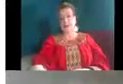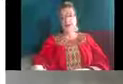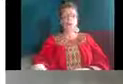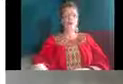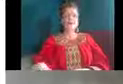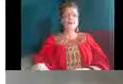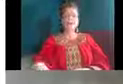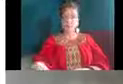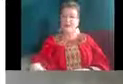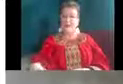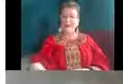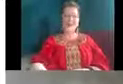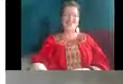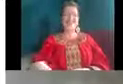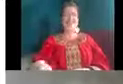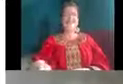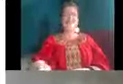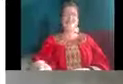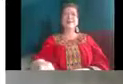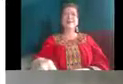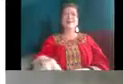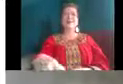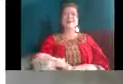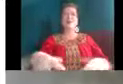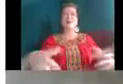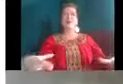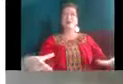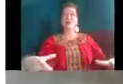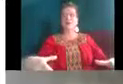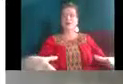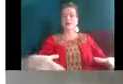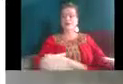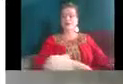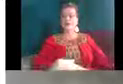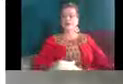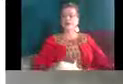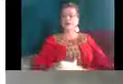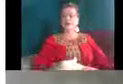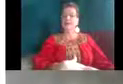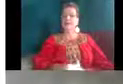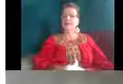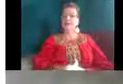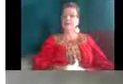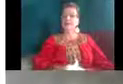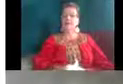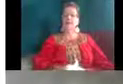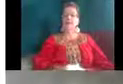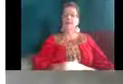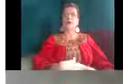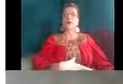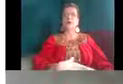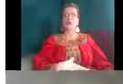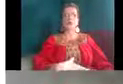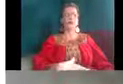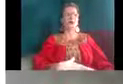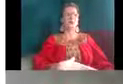so you have to explain it that um you know you're working with a person that doesn't have hand function or